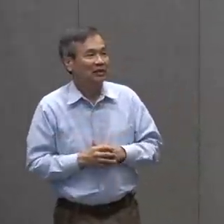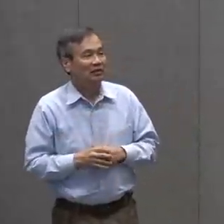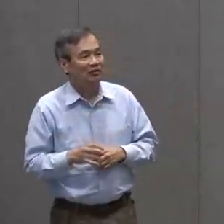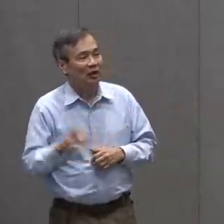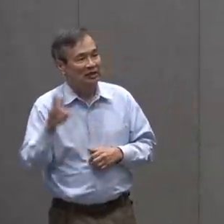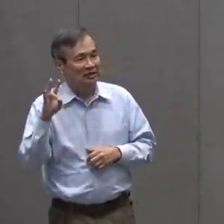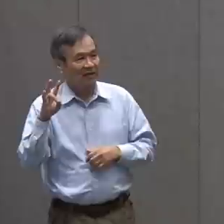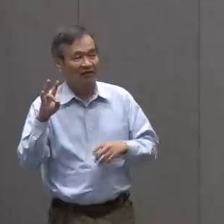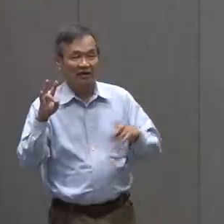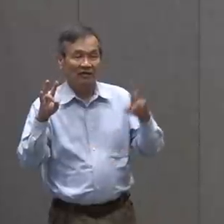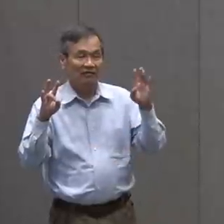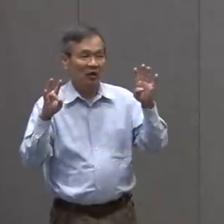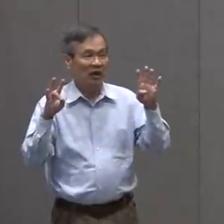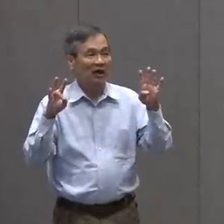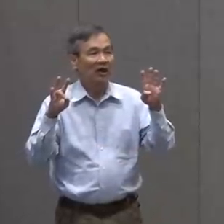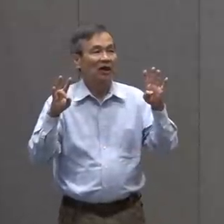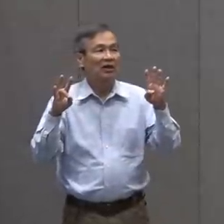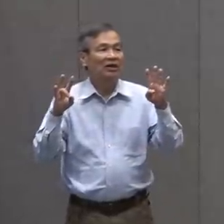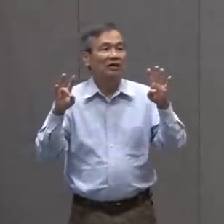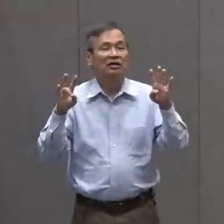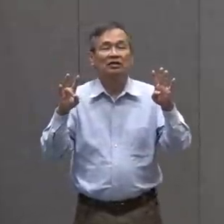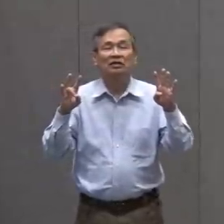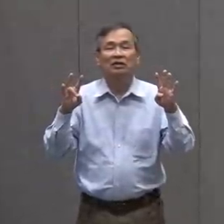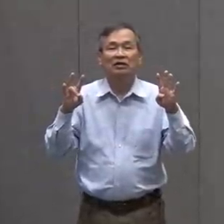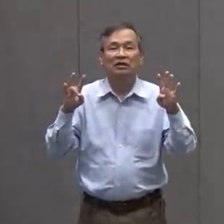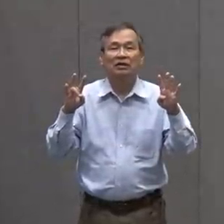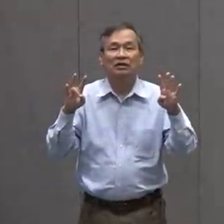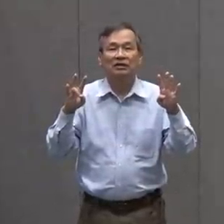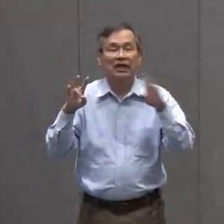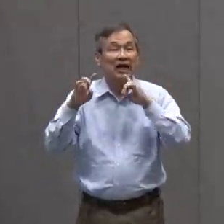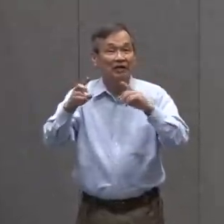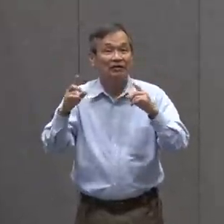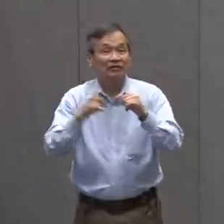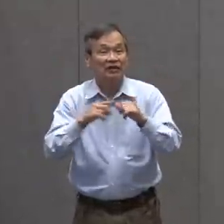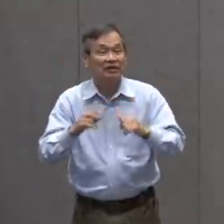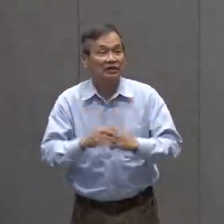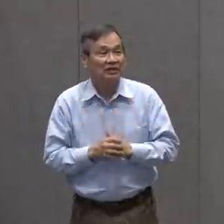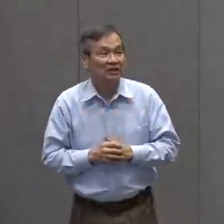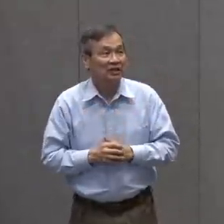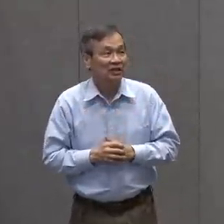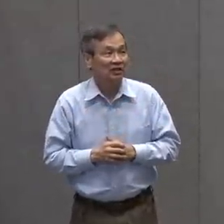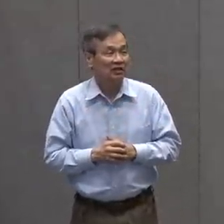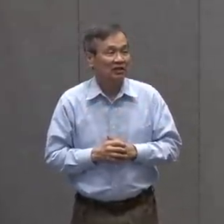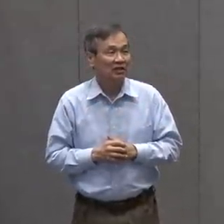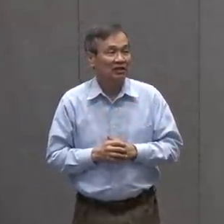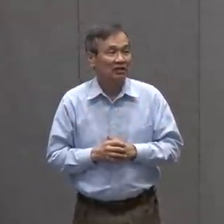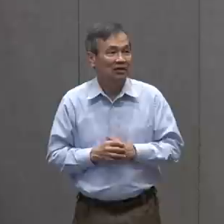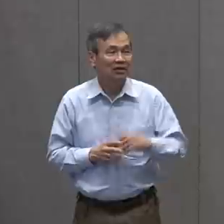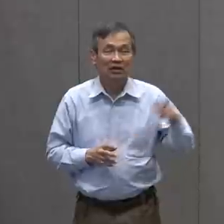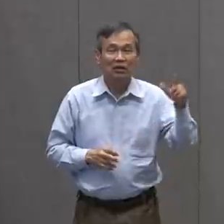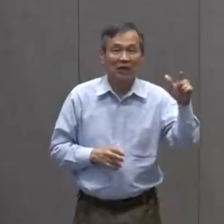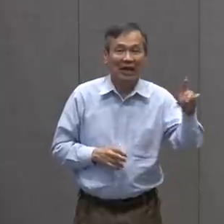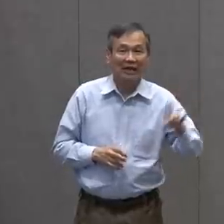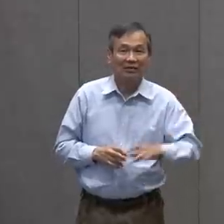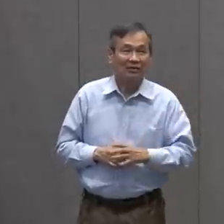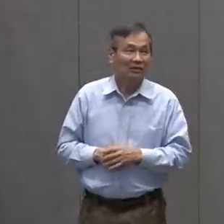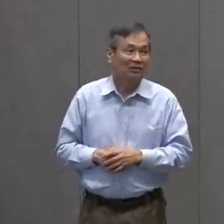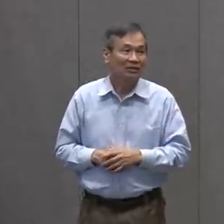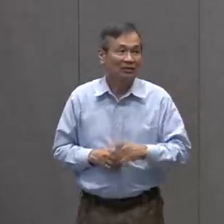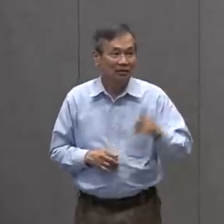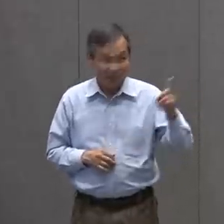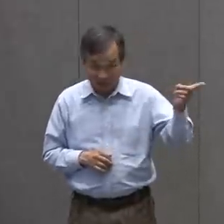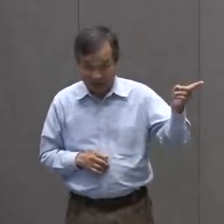4. So we have 7 and 4. Whoever said the product first got both 28. The cards. Yeah.